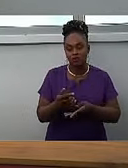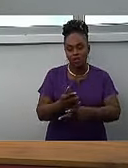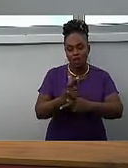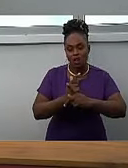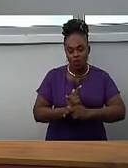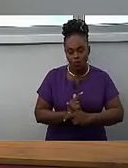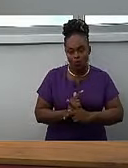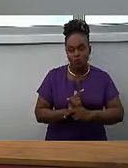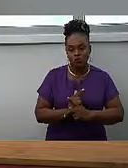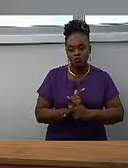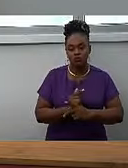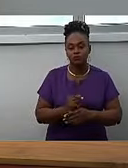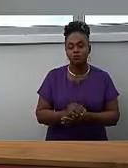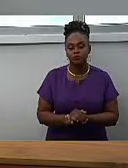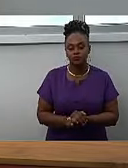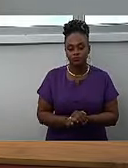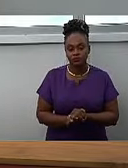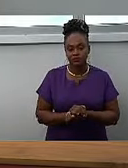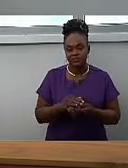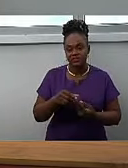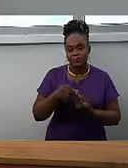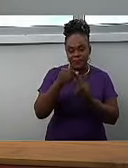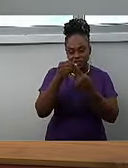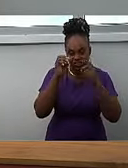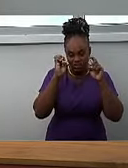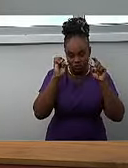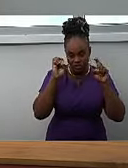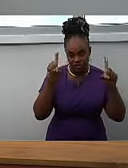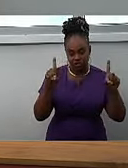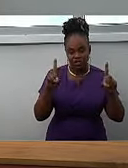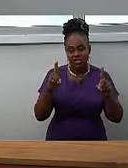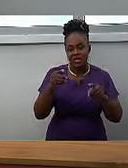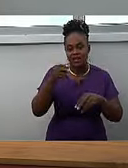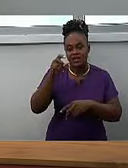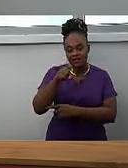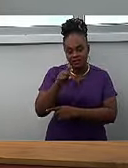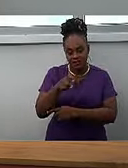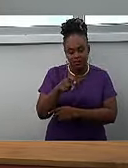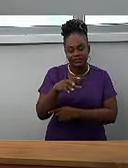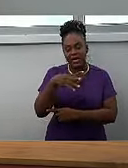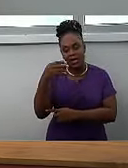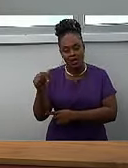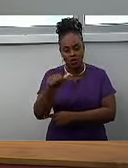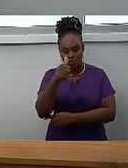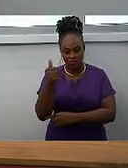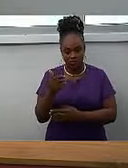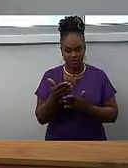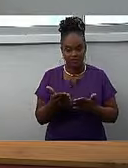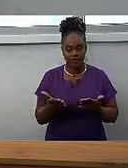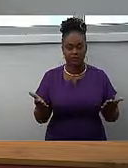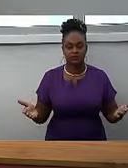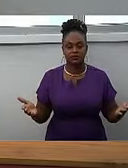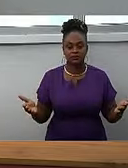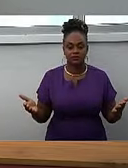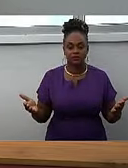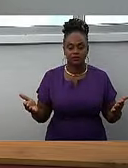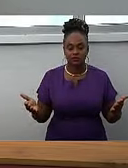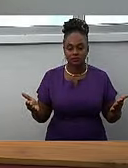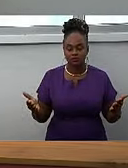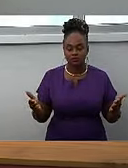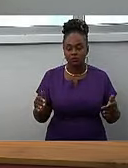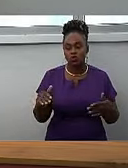childhood and special education needs policies, among other areas. Youth